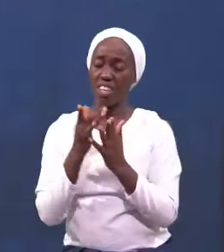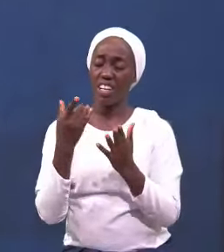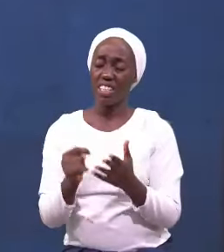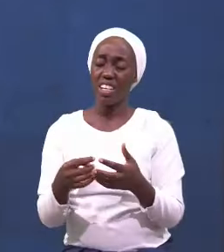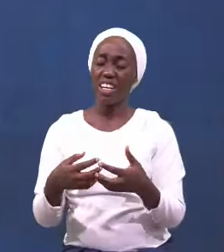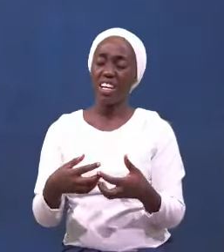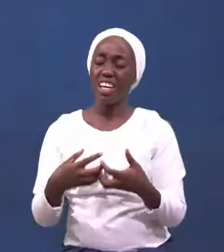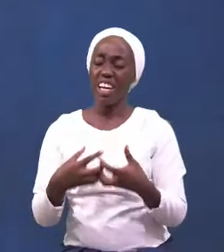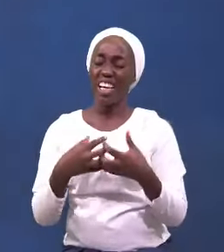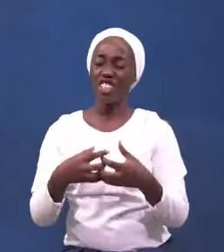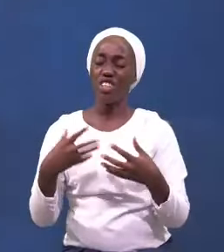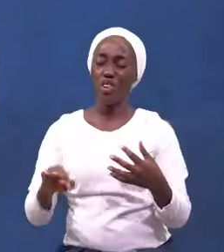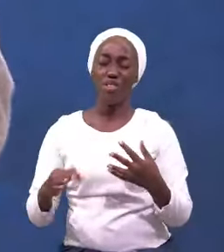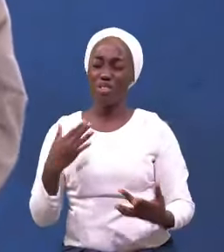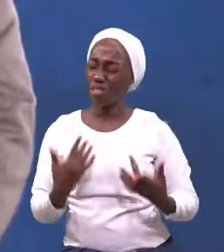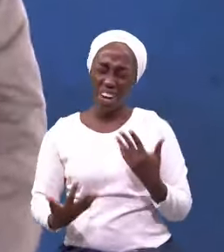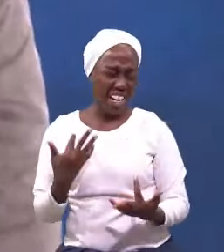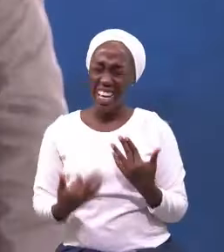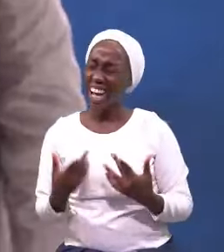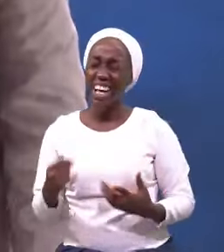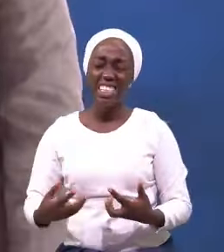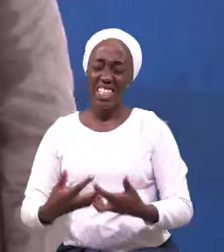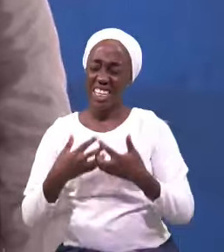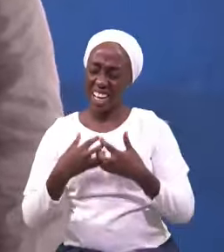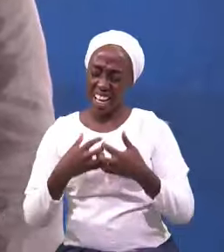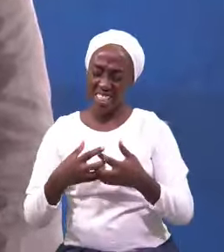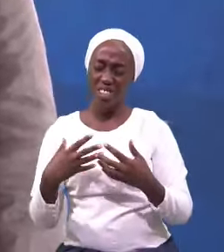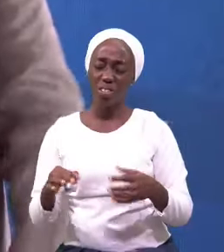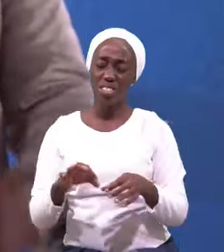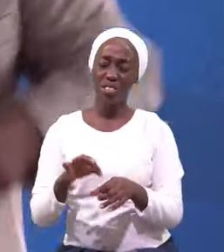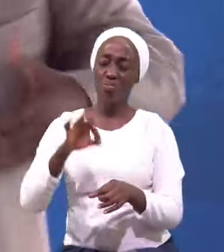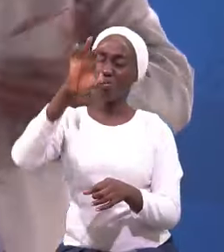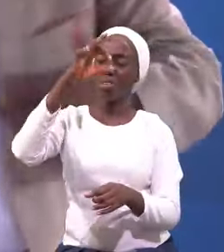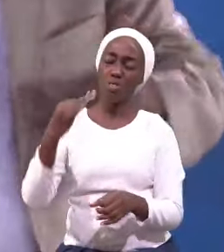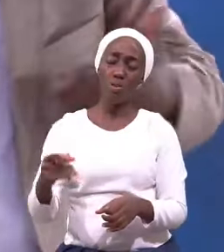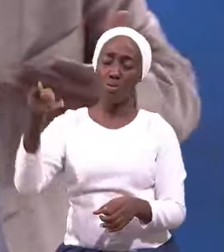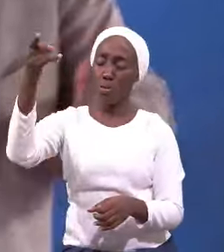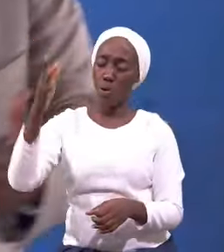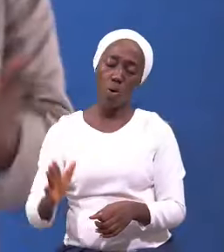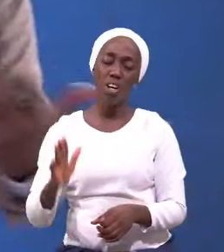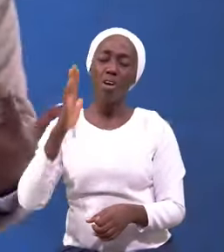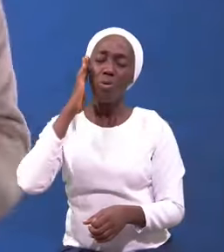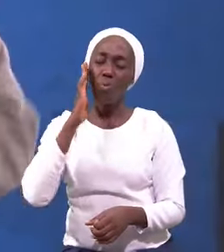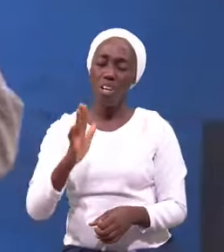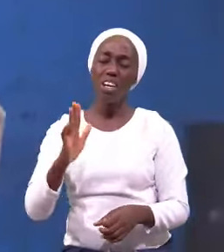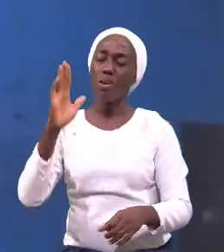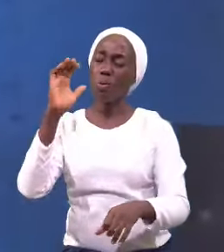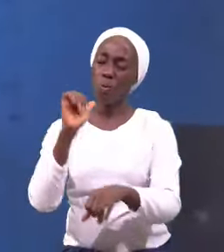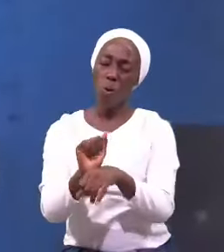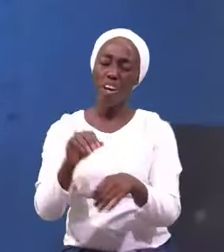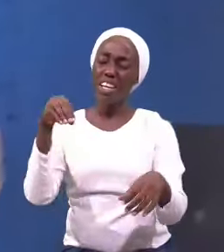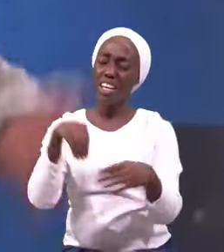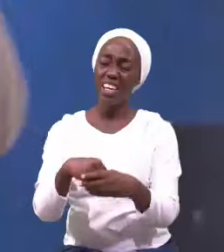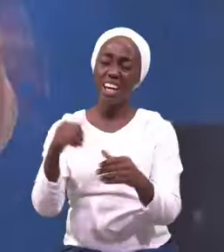of fire, the engine of the Spirit of God, will work in every